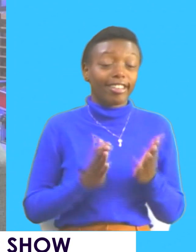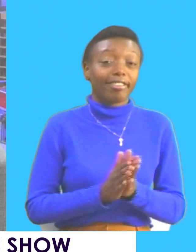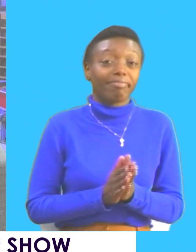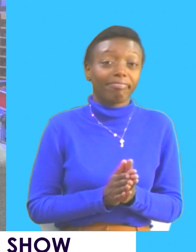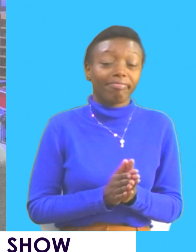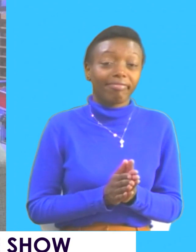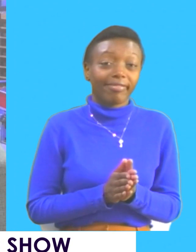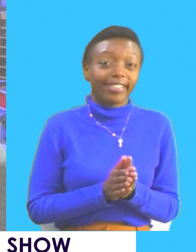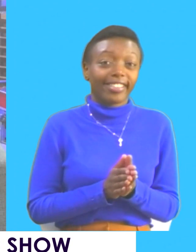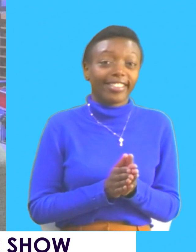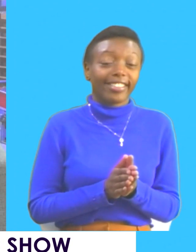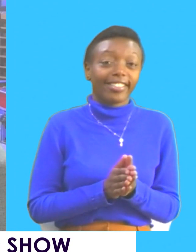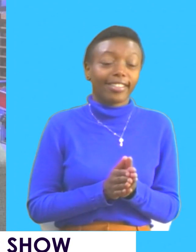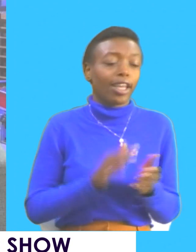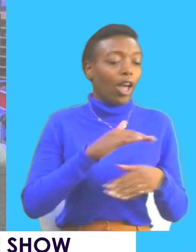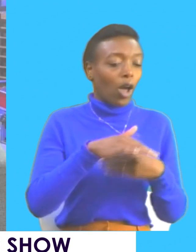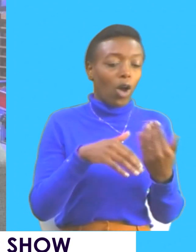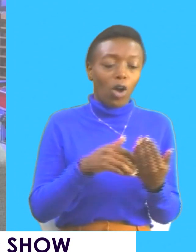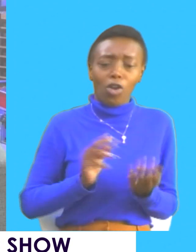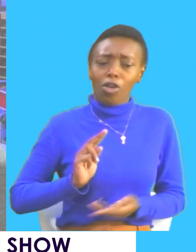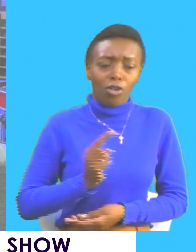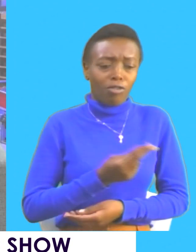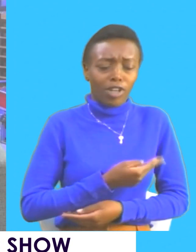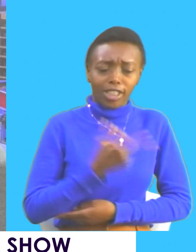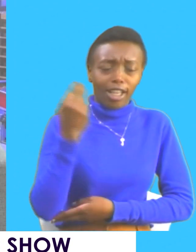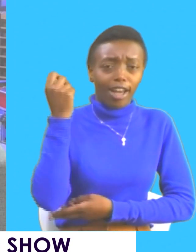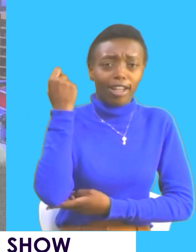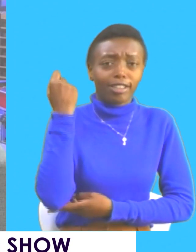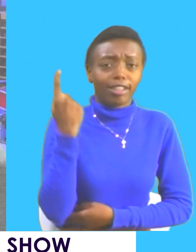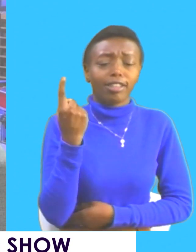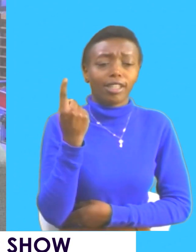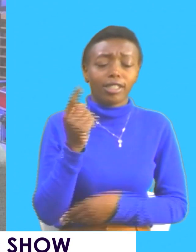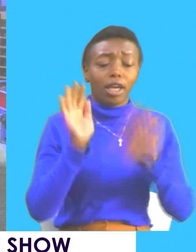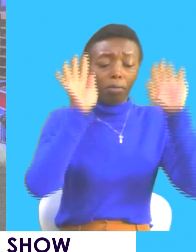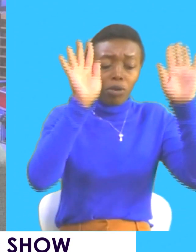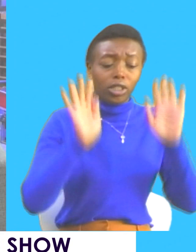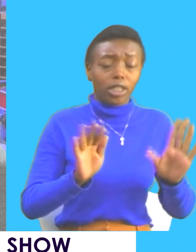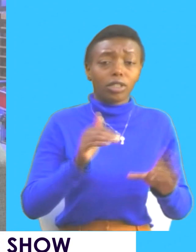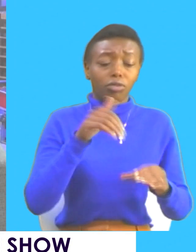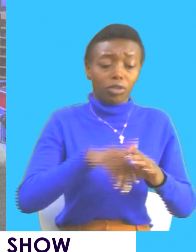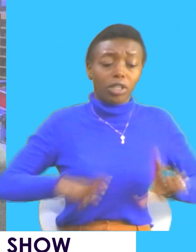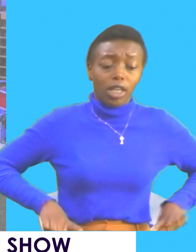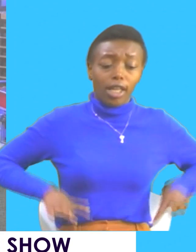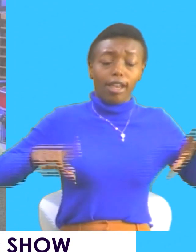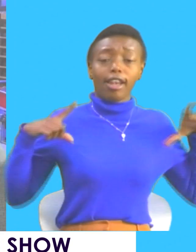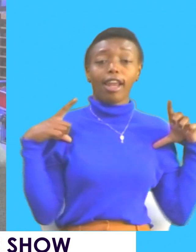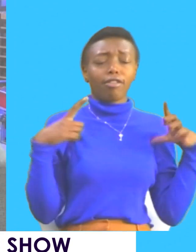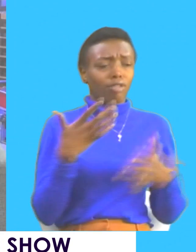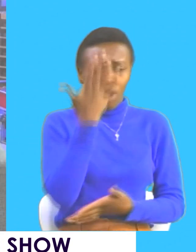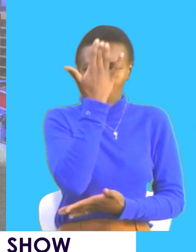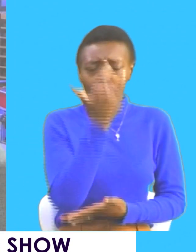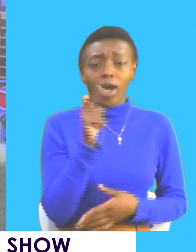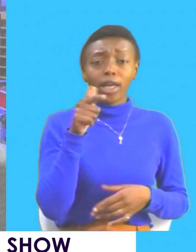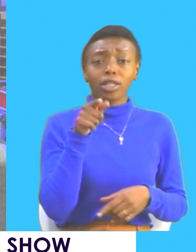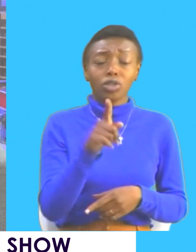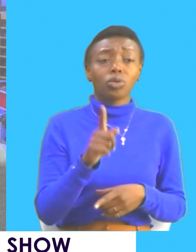that all of us identify their purpose for being alive. Why are you waking up? Some of